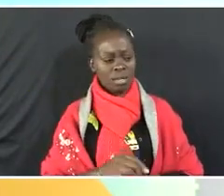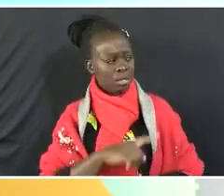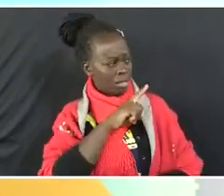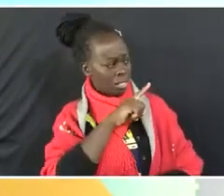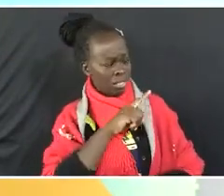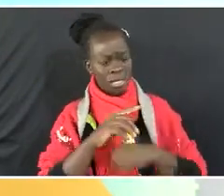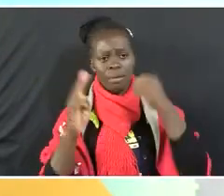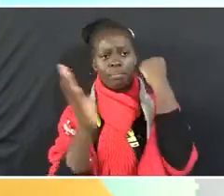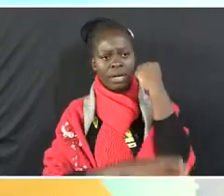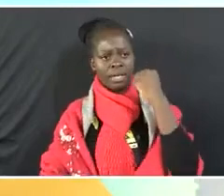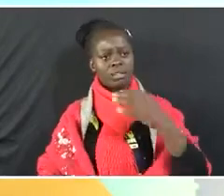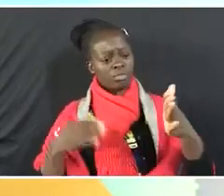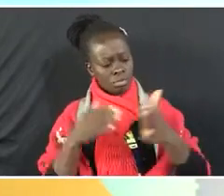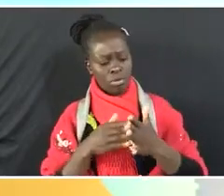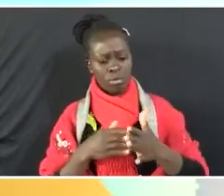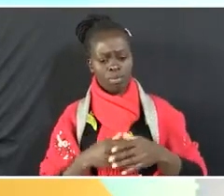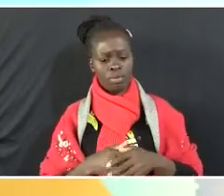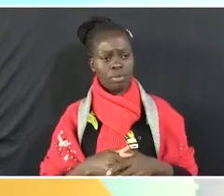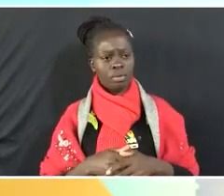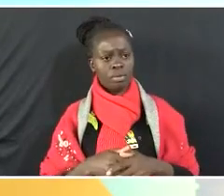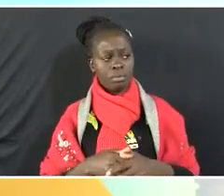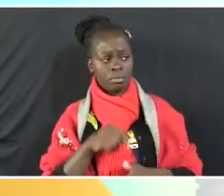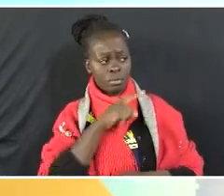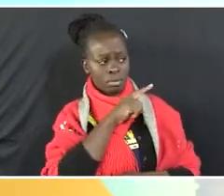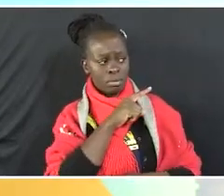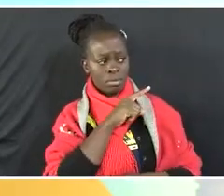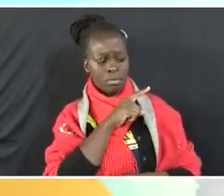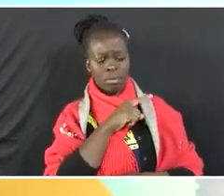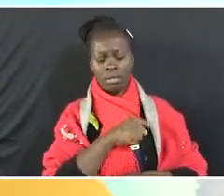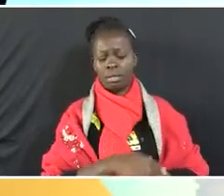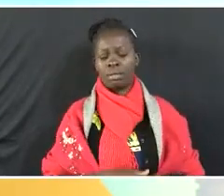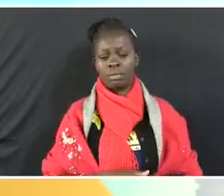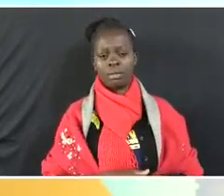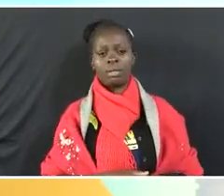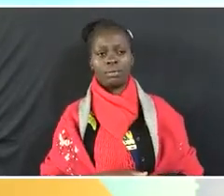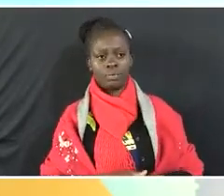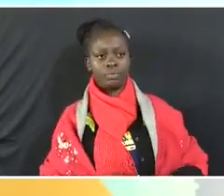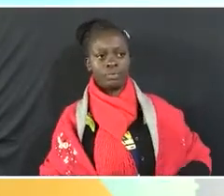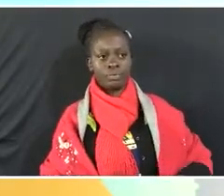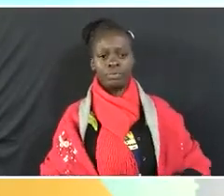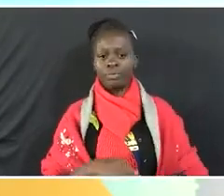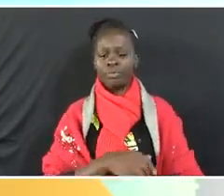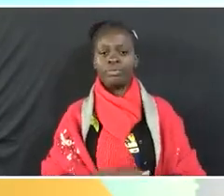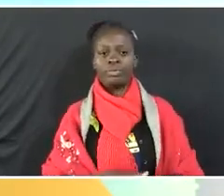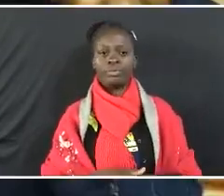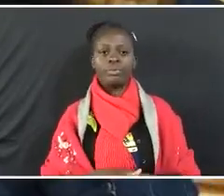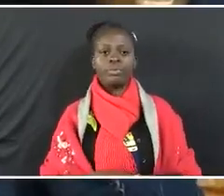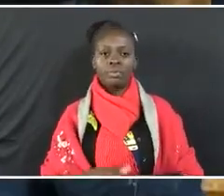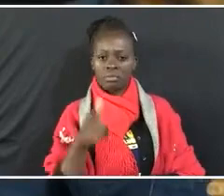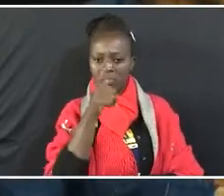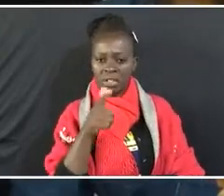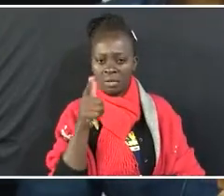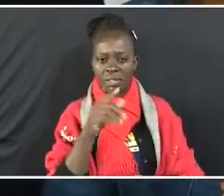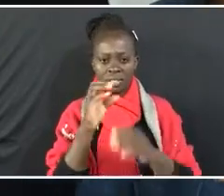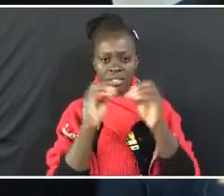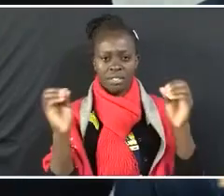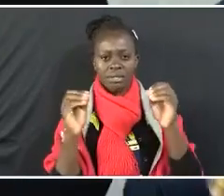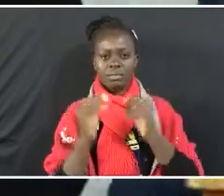No, that's not good. Just stop it. Hey, those who are recording, you can cut out that if they are afraid. But let me tell